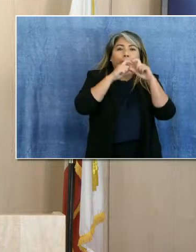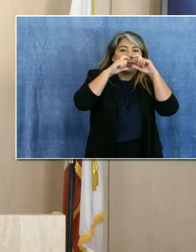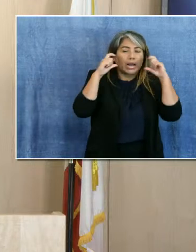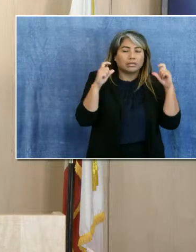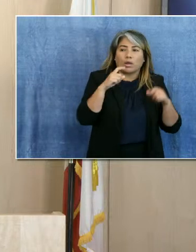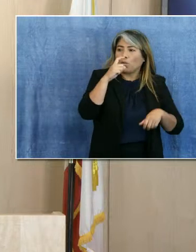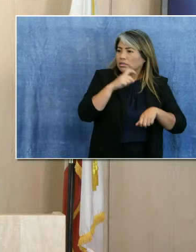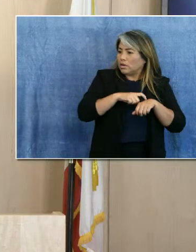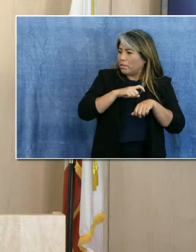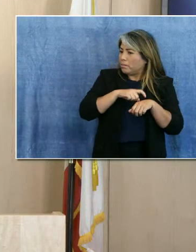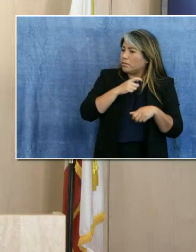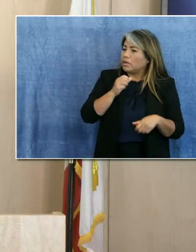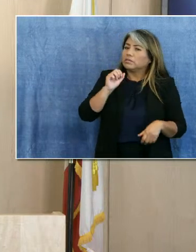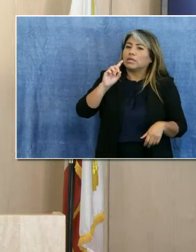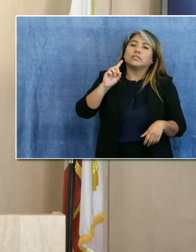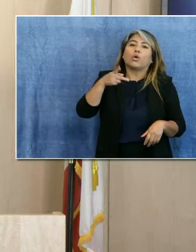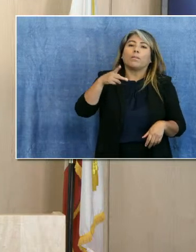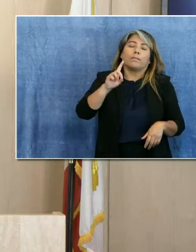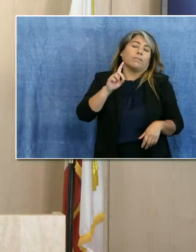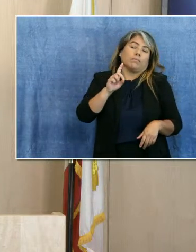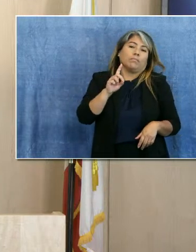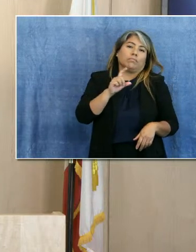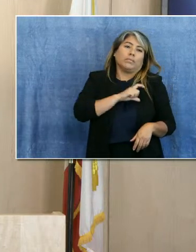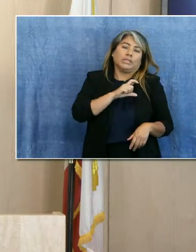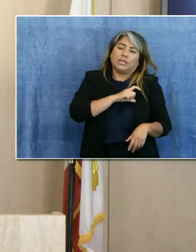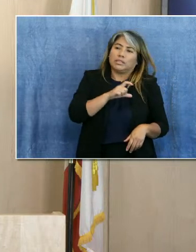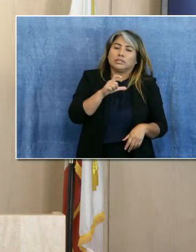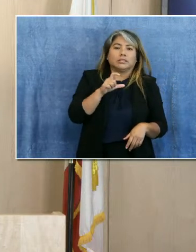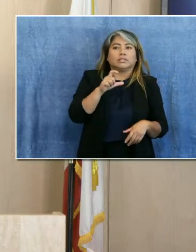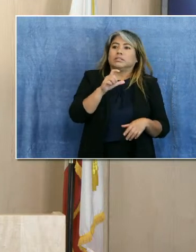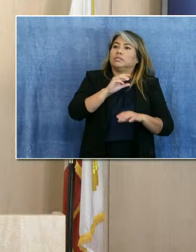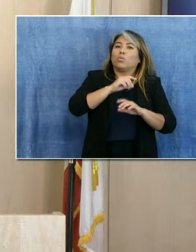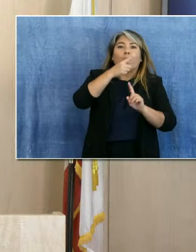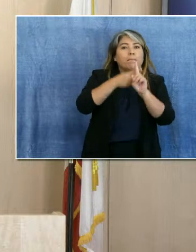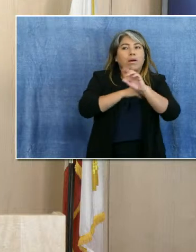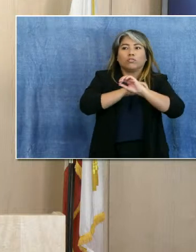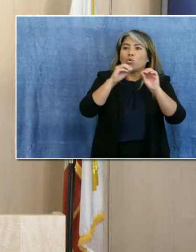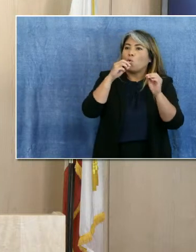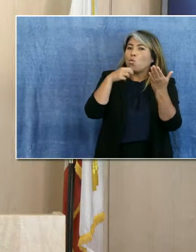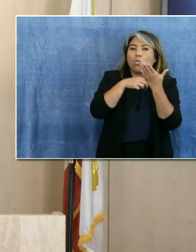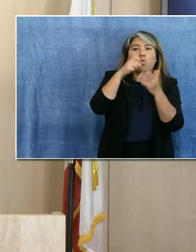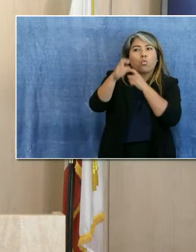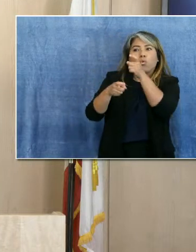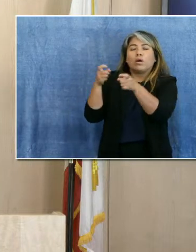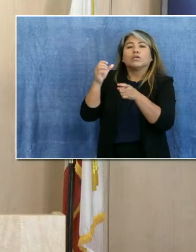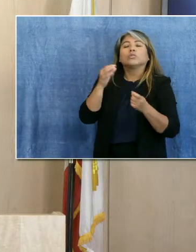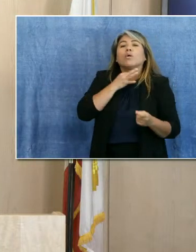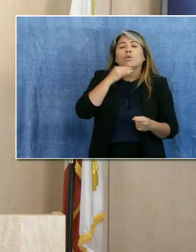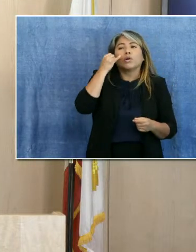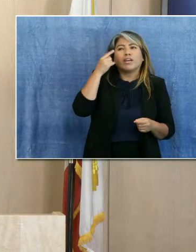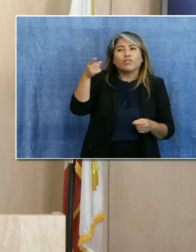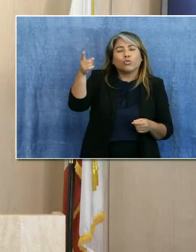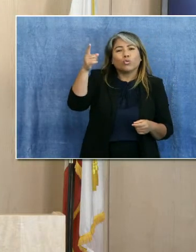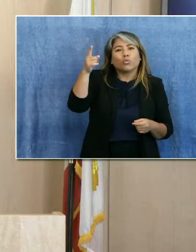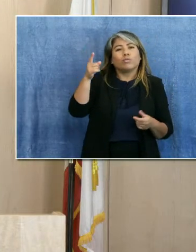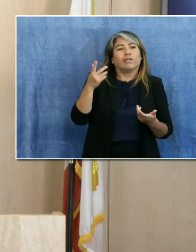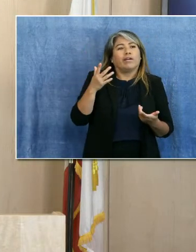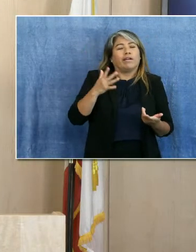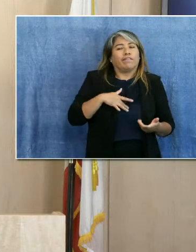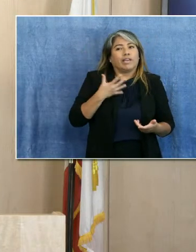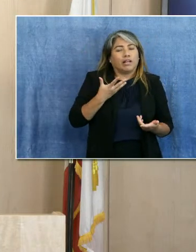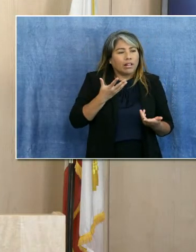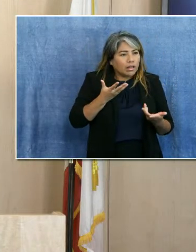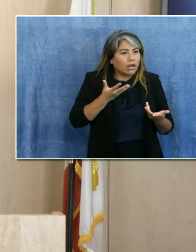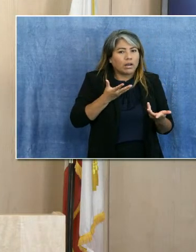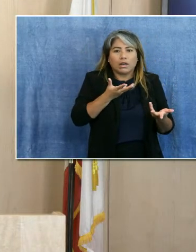one point, San Diego police had gone over a month without issuing a ticket. I wonder if you guys find it difficult for